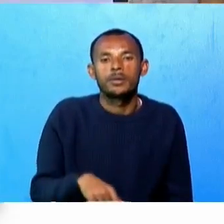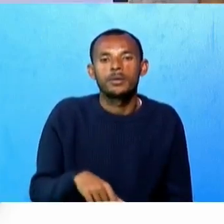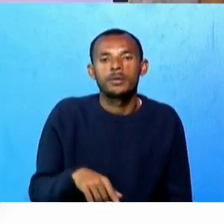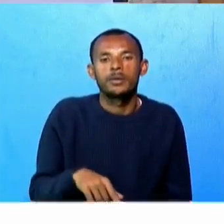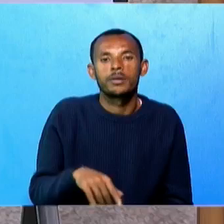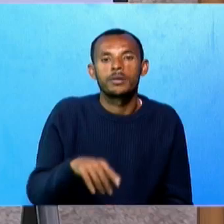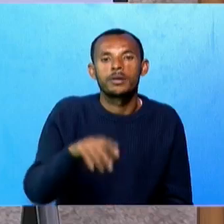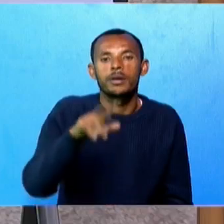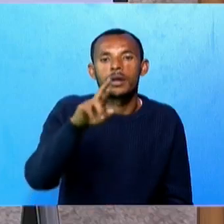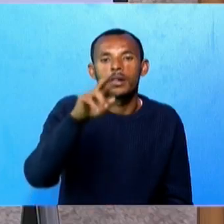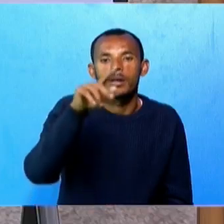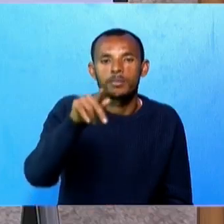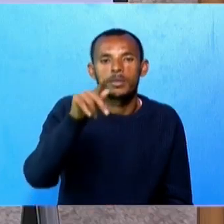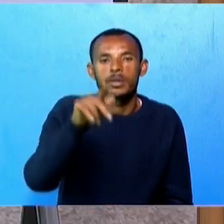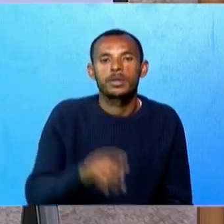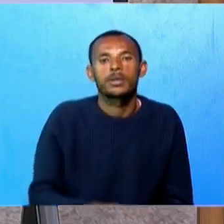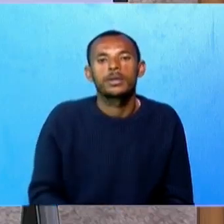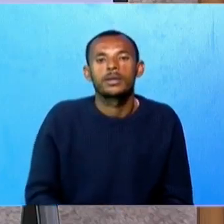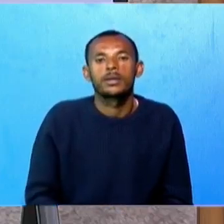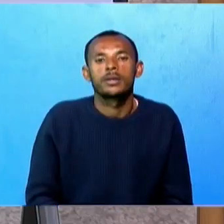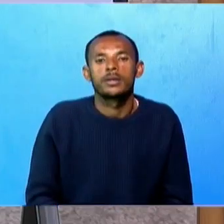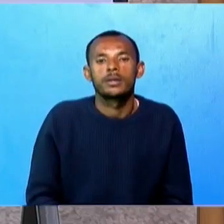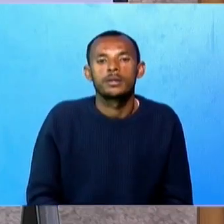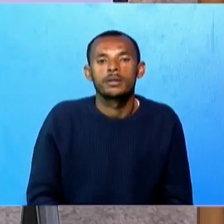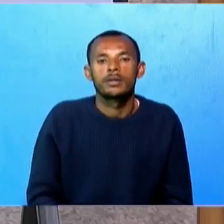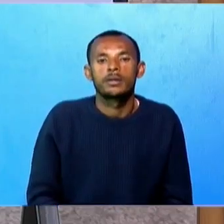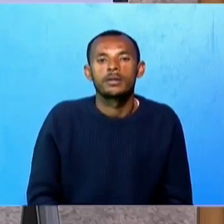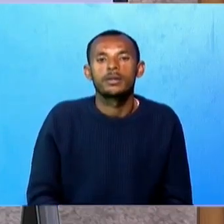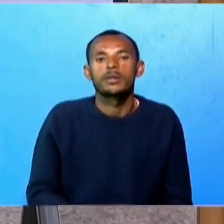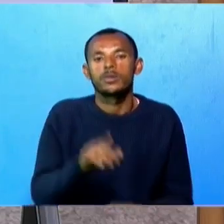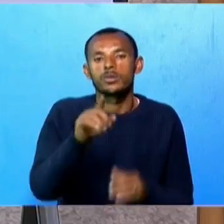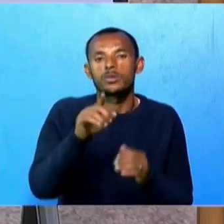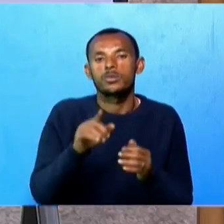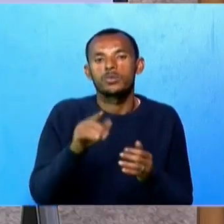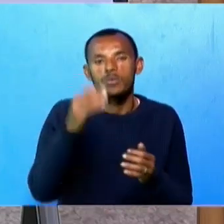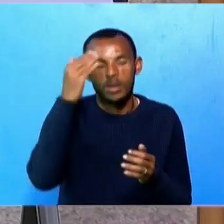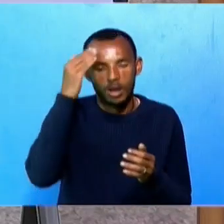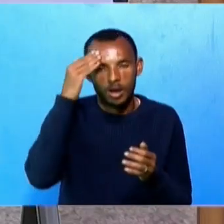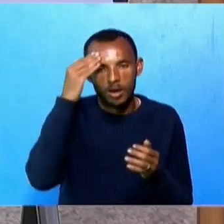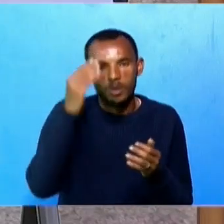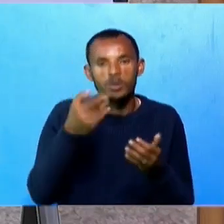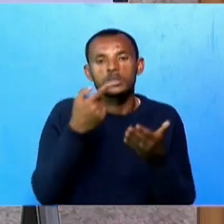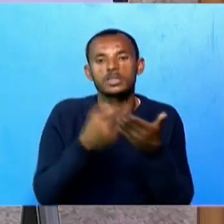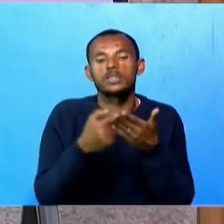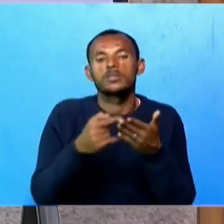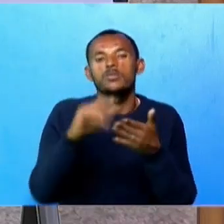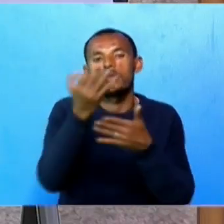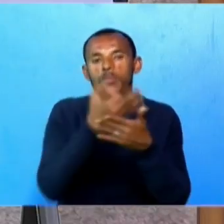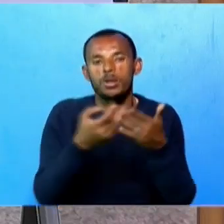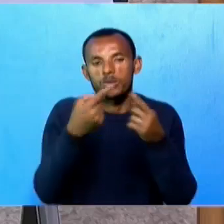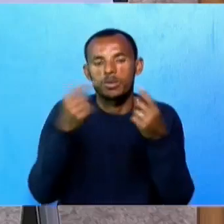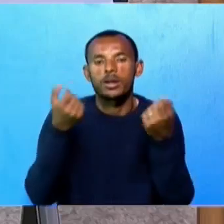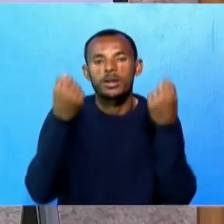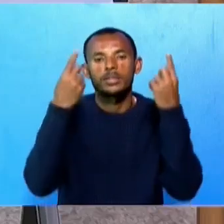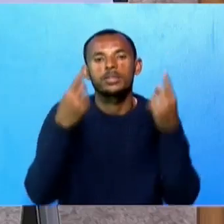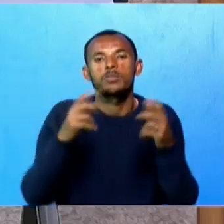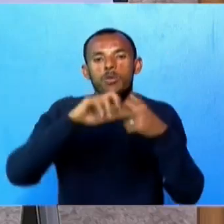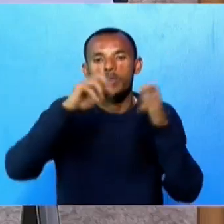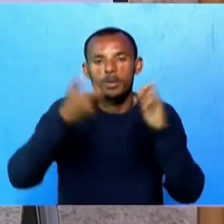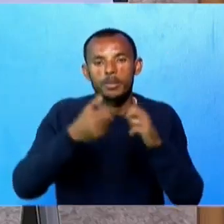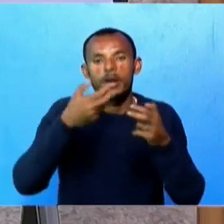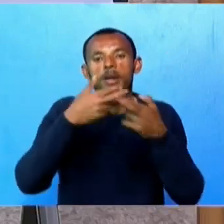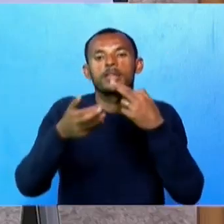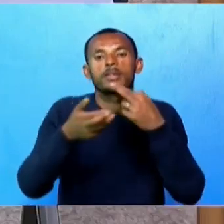RP. Okay, so you need to be familiar with this formula to understand problems related